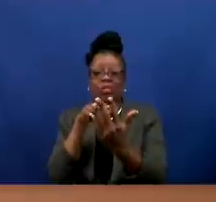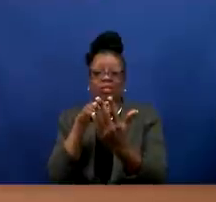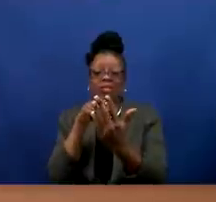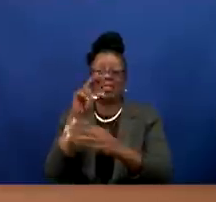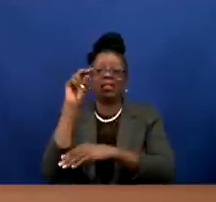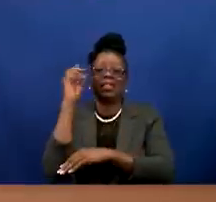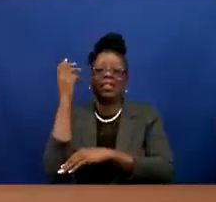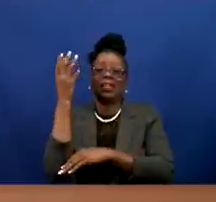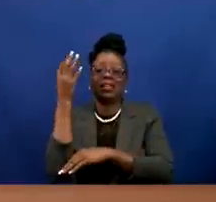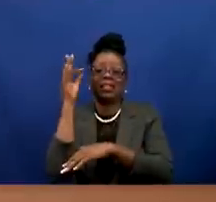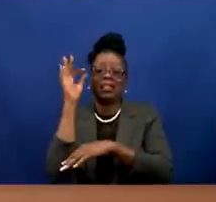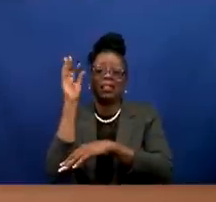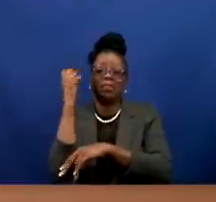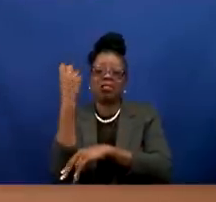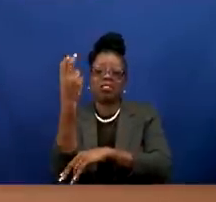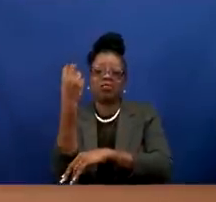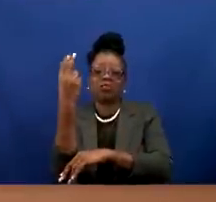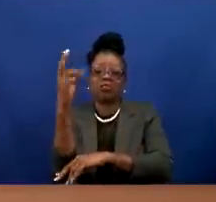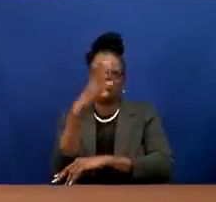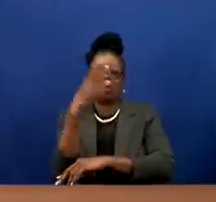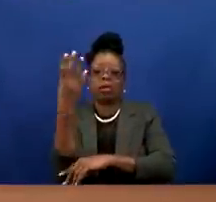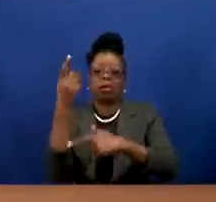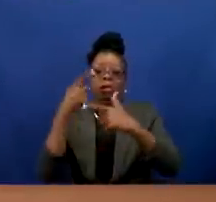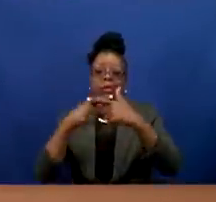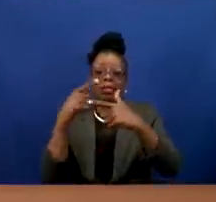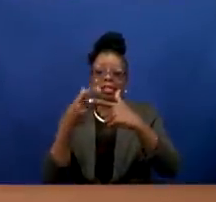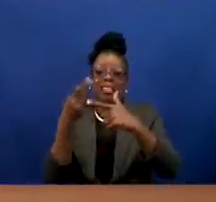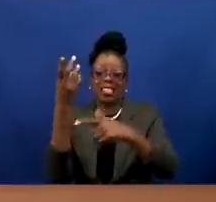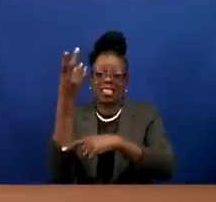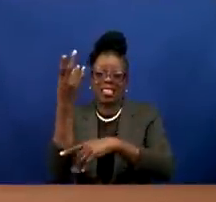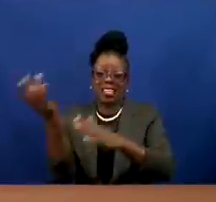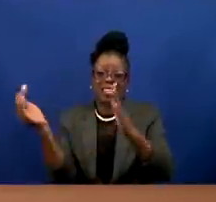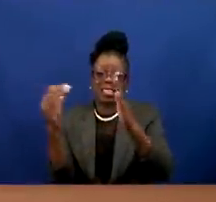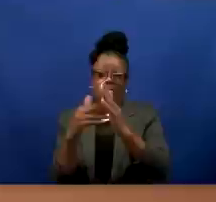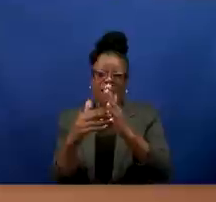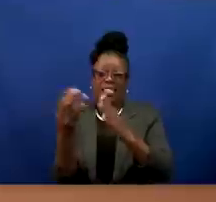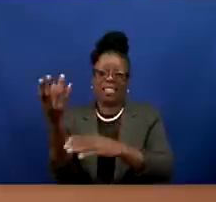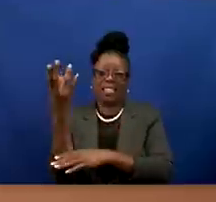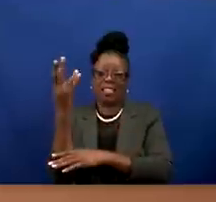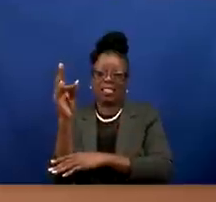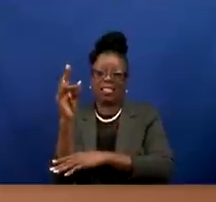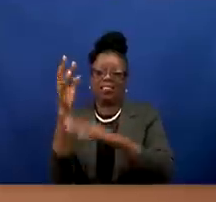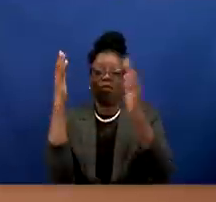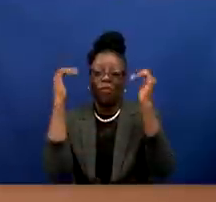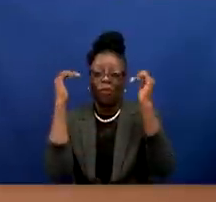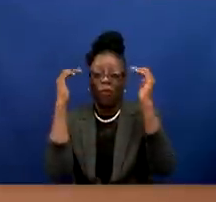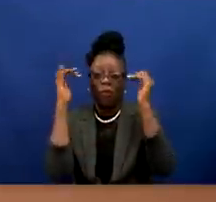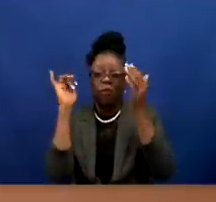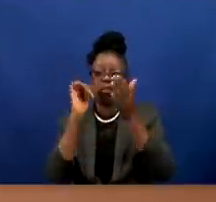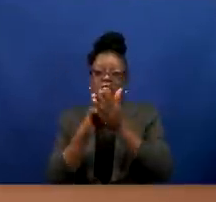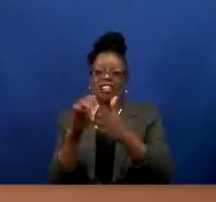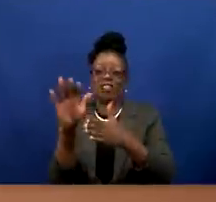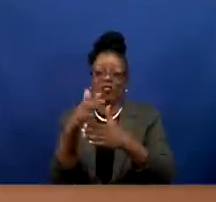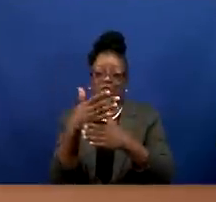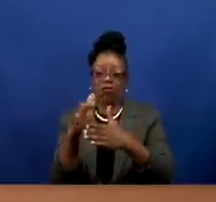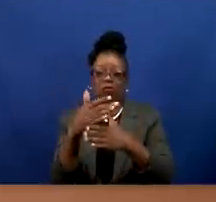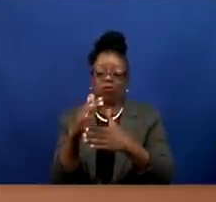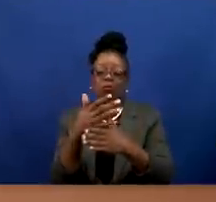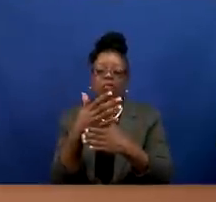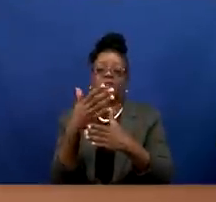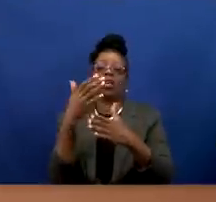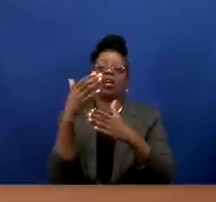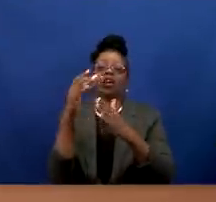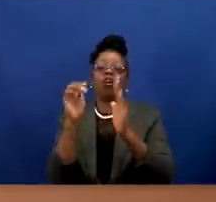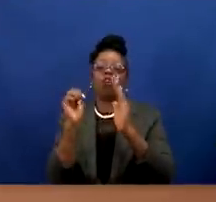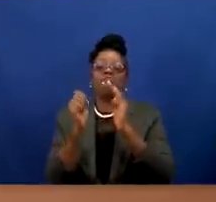virtual space and then replayed at 7. And hope that you will share with us in Bible study as we begin our conversation